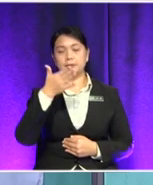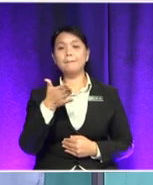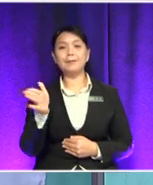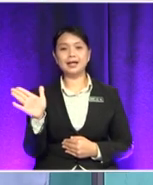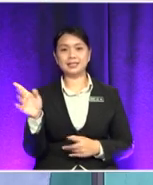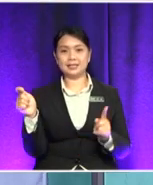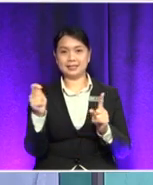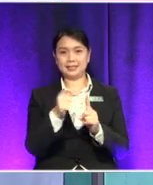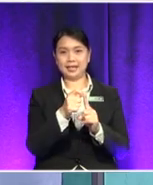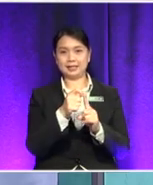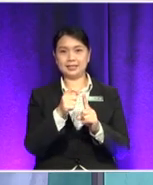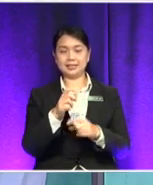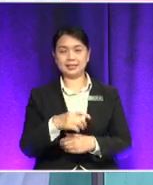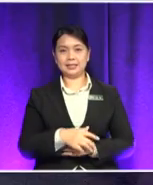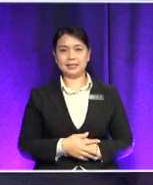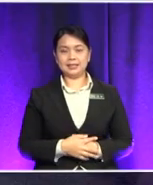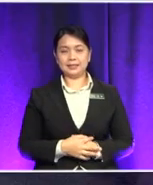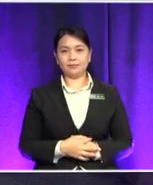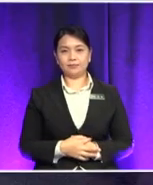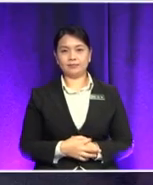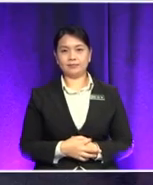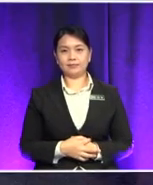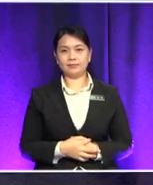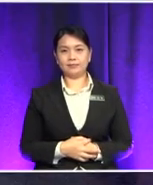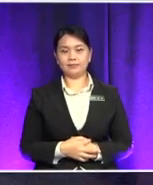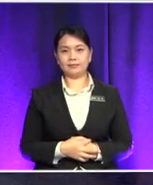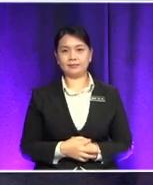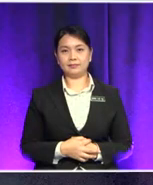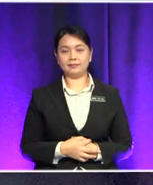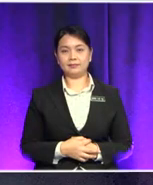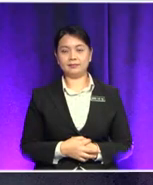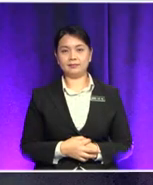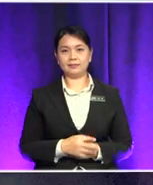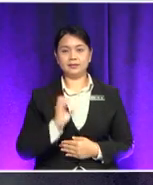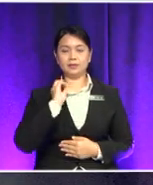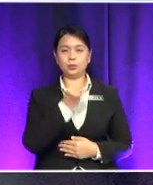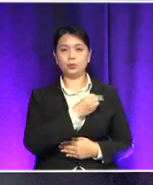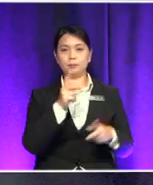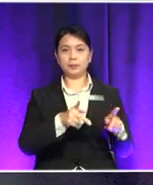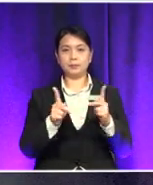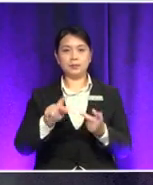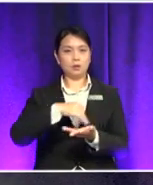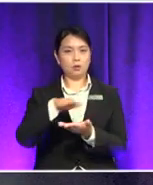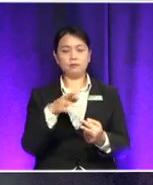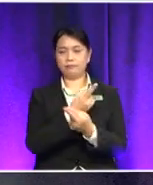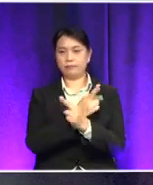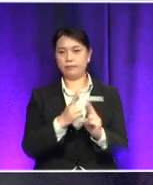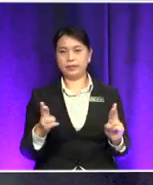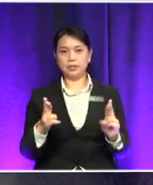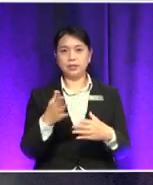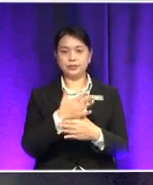learning. Okay, so overall, our pupils already share with